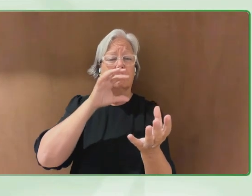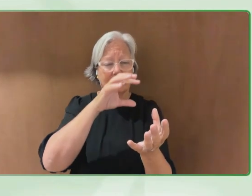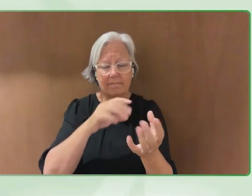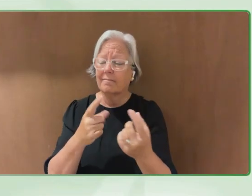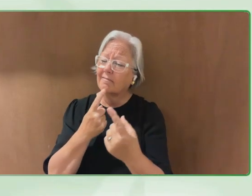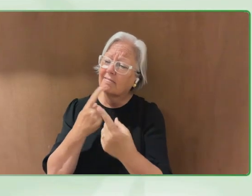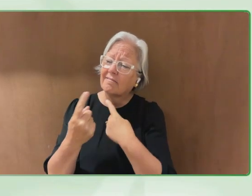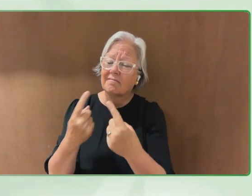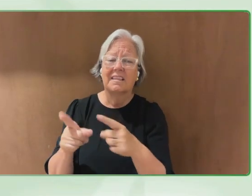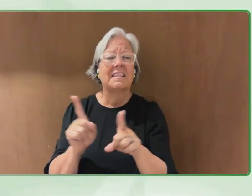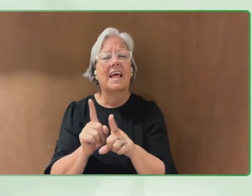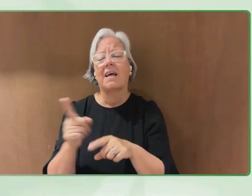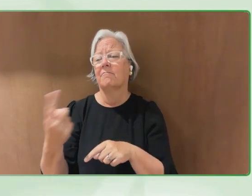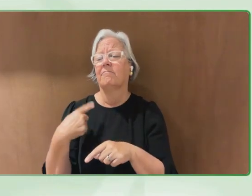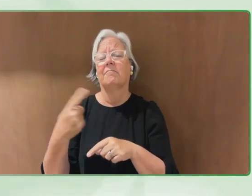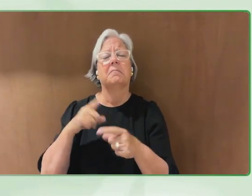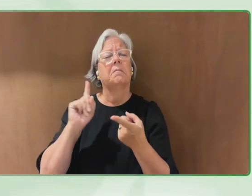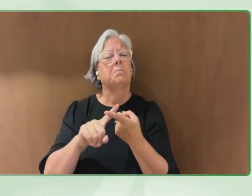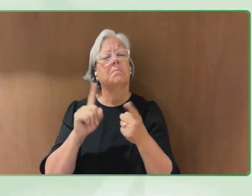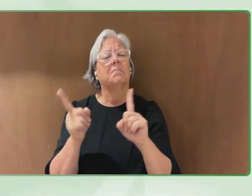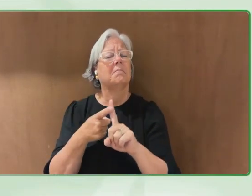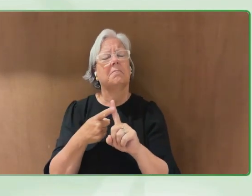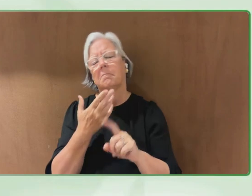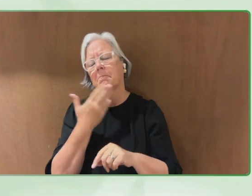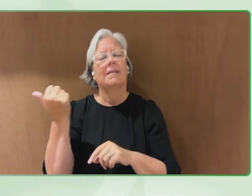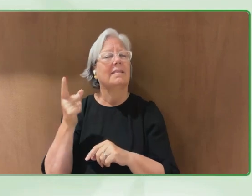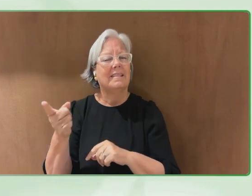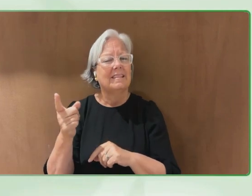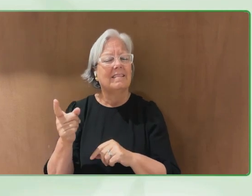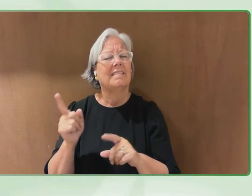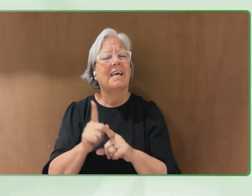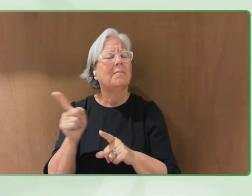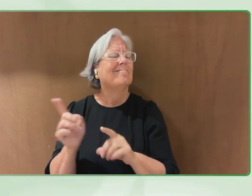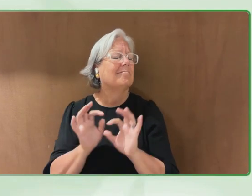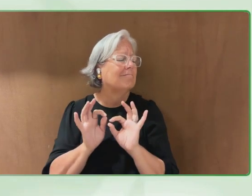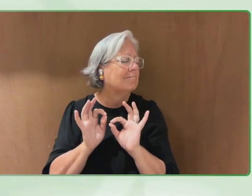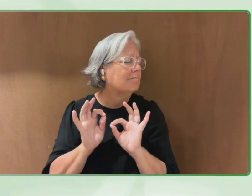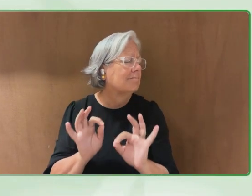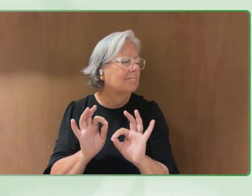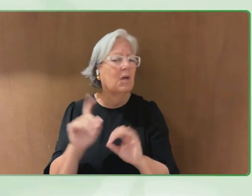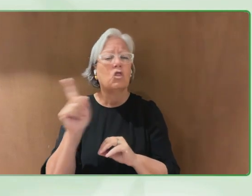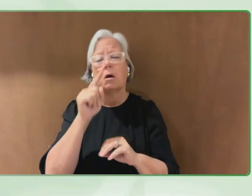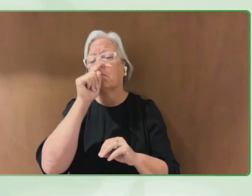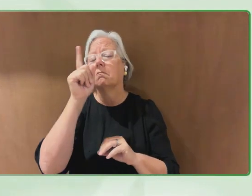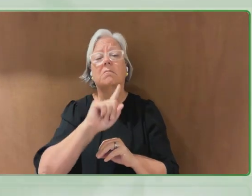best friend. He is that rooted and down to earth. Esteban, take us through. How are